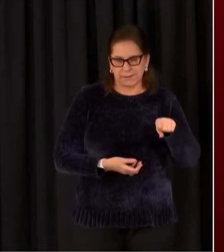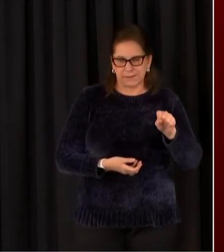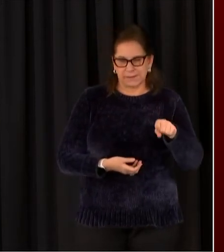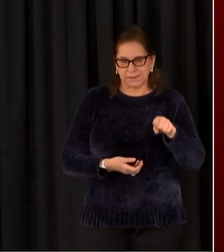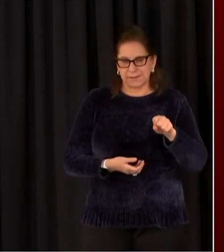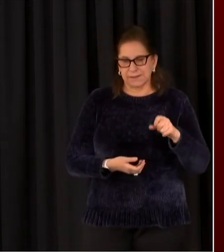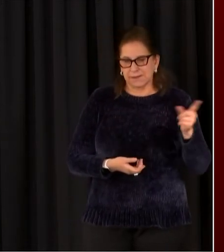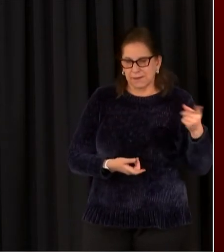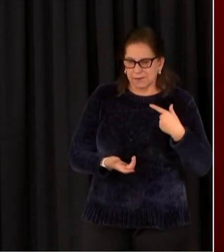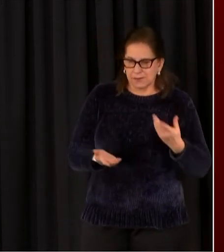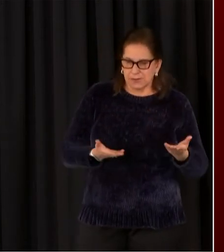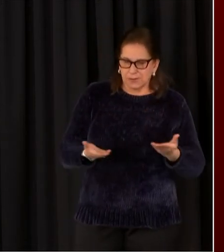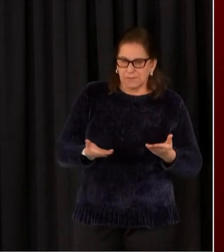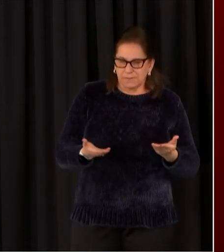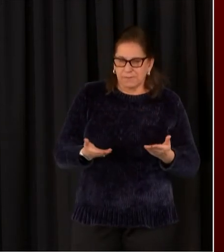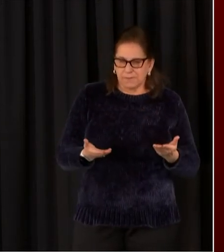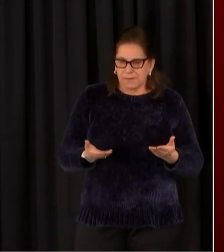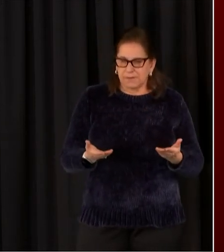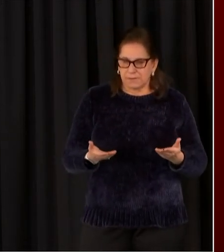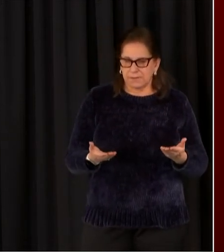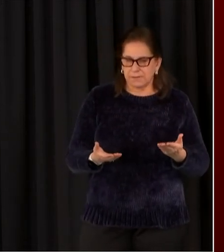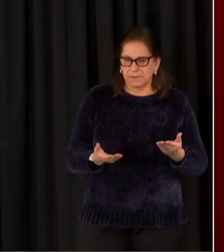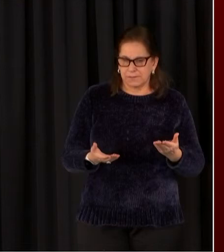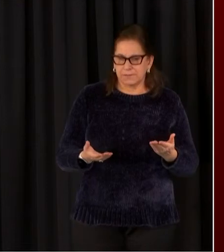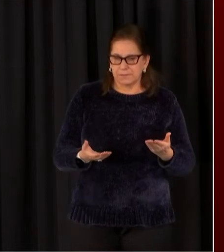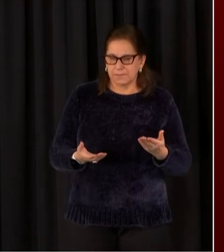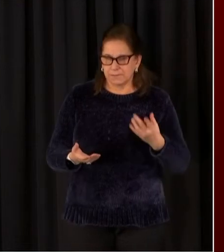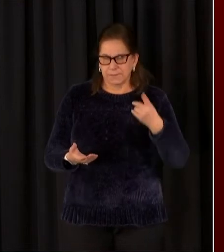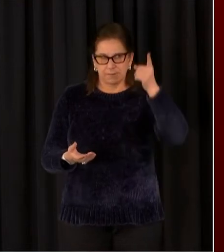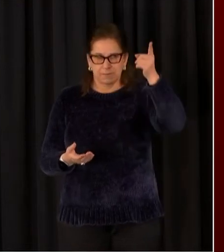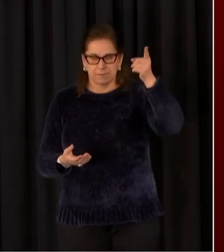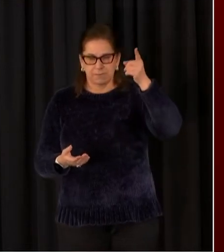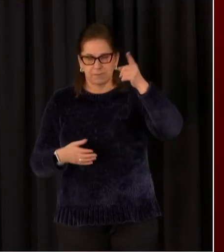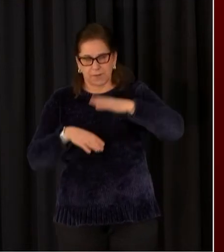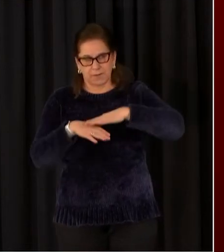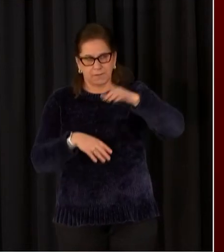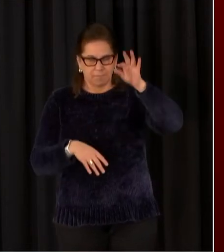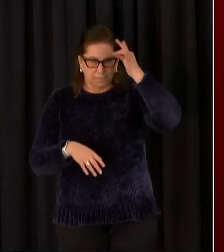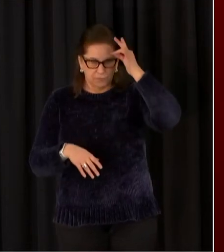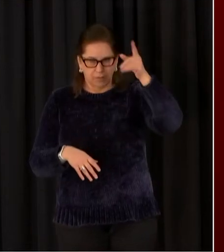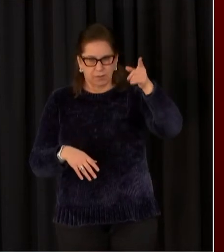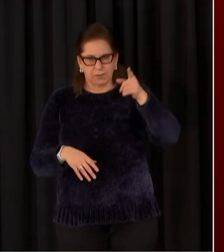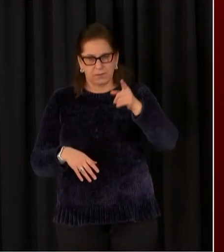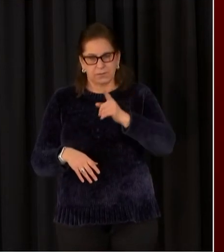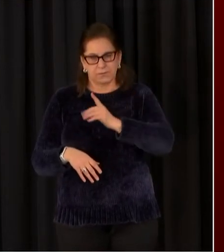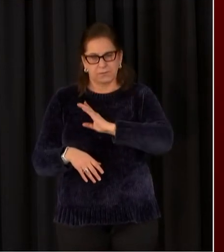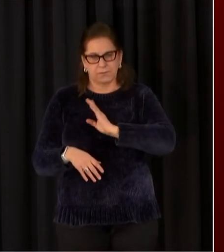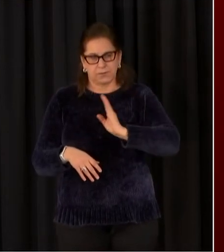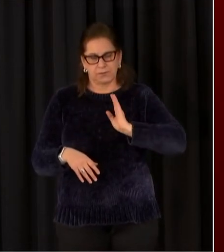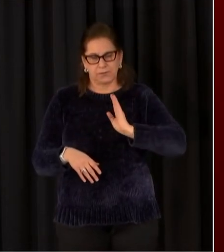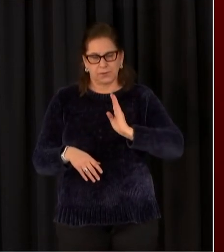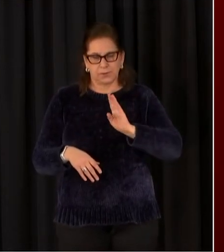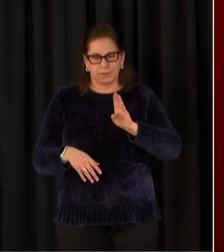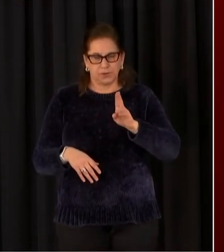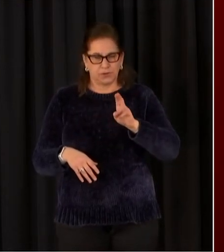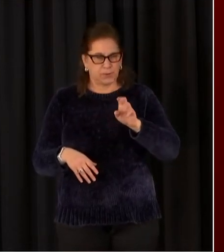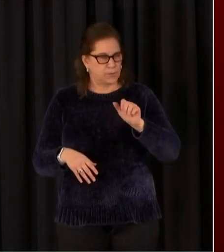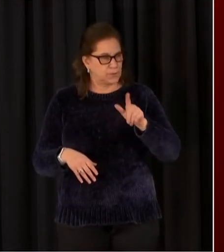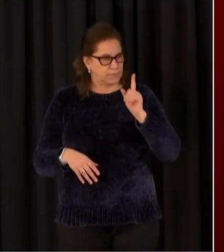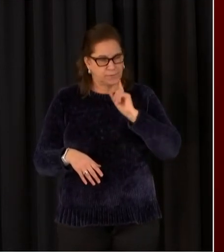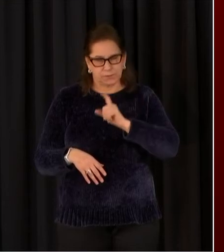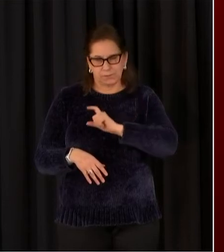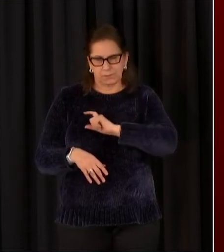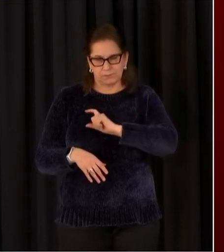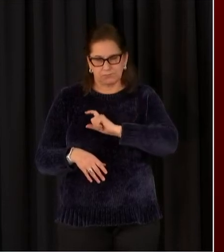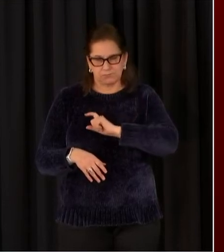they have the services of general honorary, I think, that will be doing it at the federal level. So sure, there'll be several after action reports. Will you be